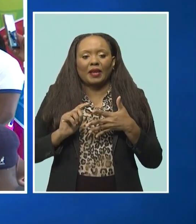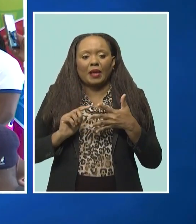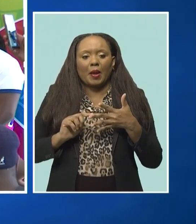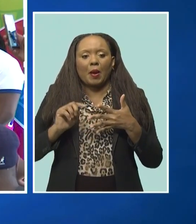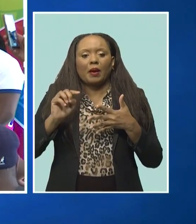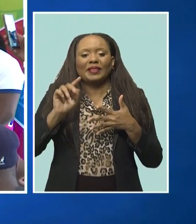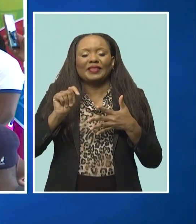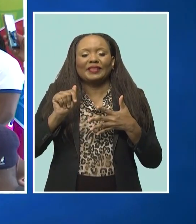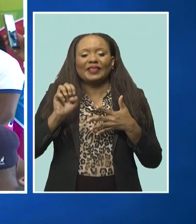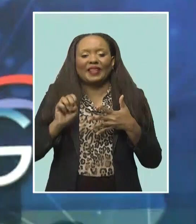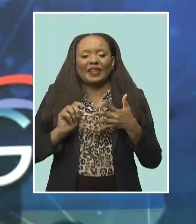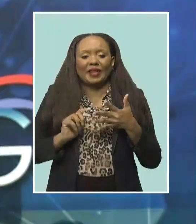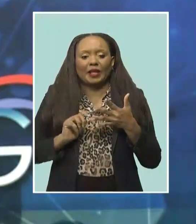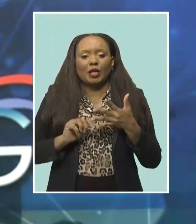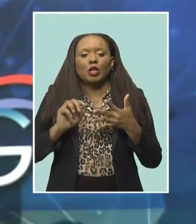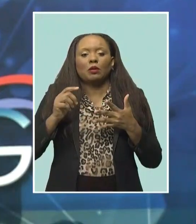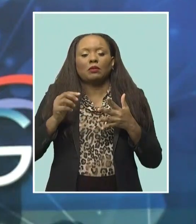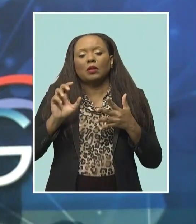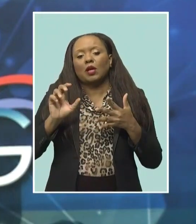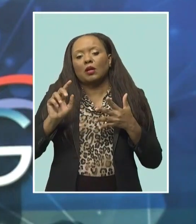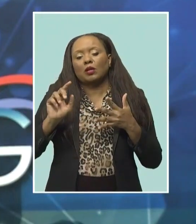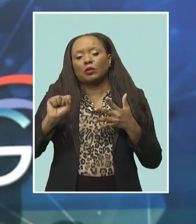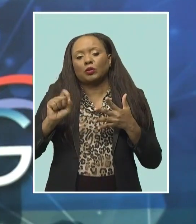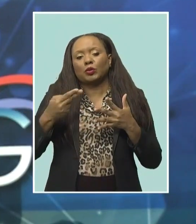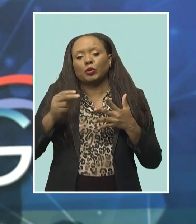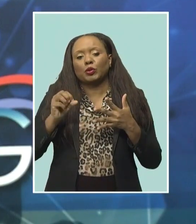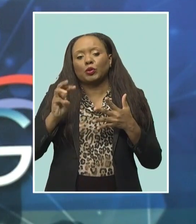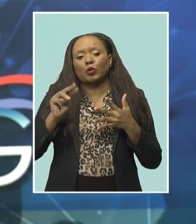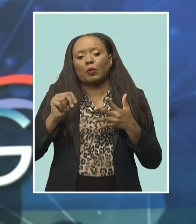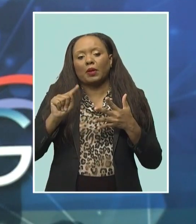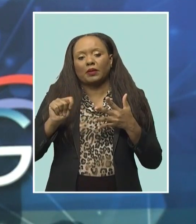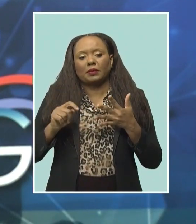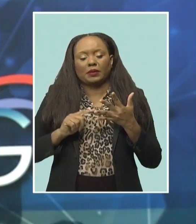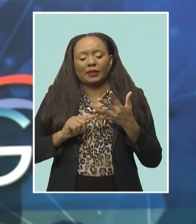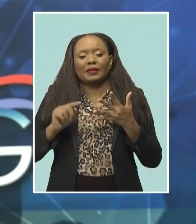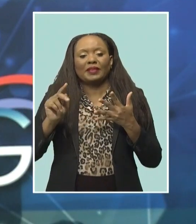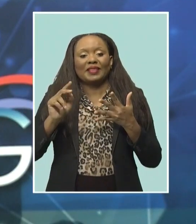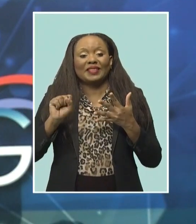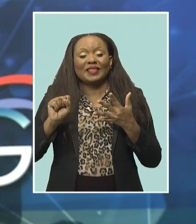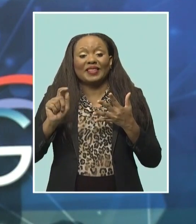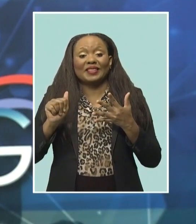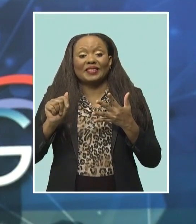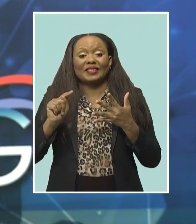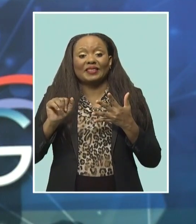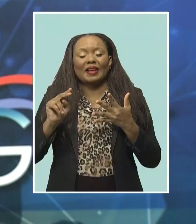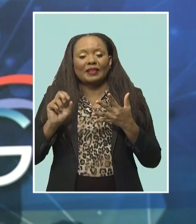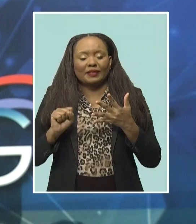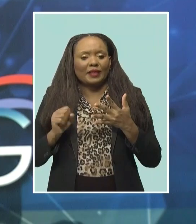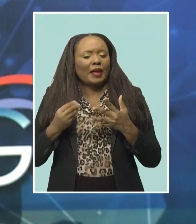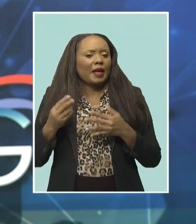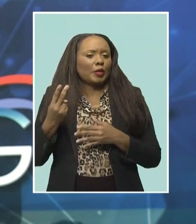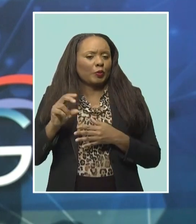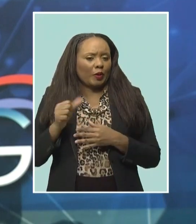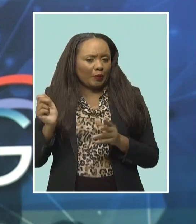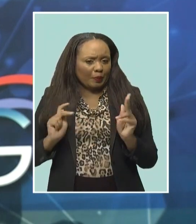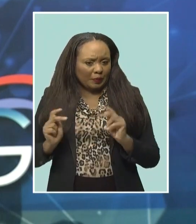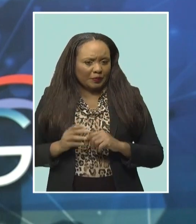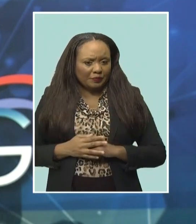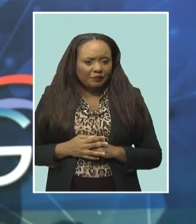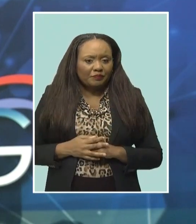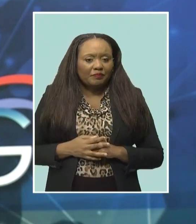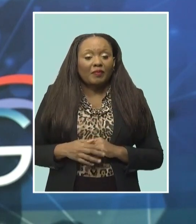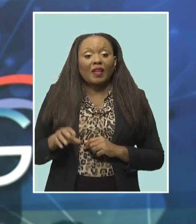a metered service. We see Pickup Barbados as an obvious solution to the problem of drunk